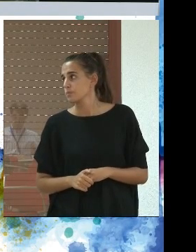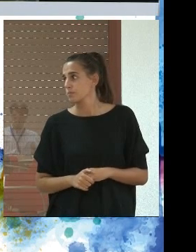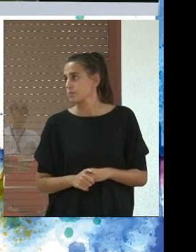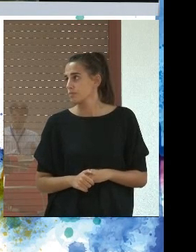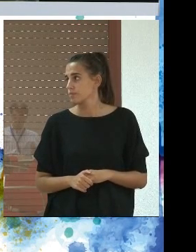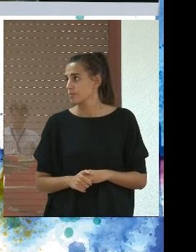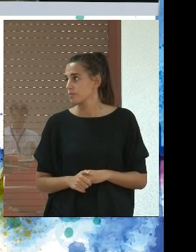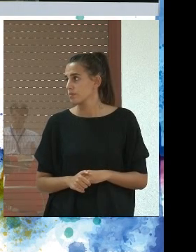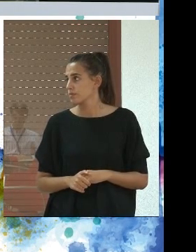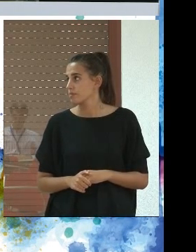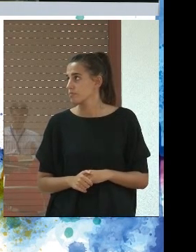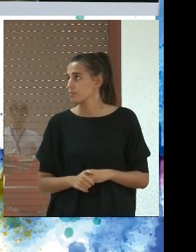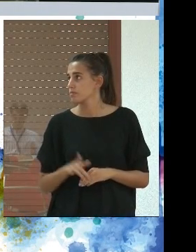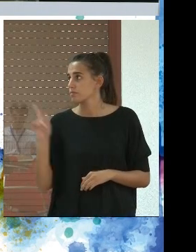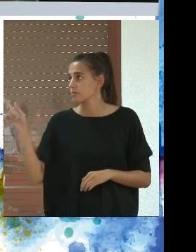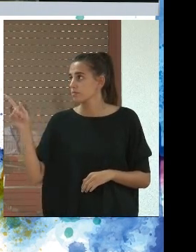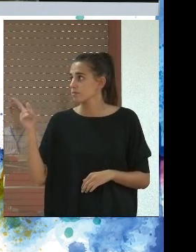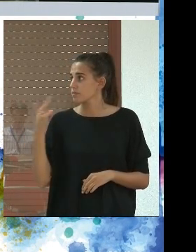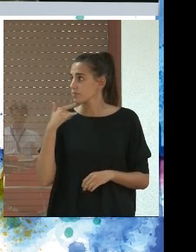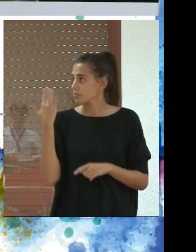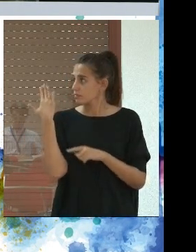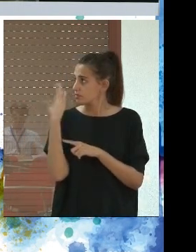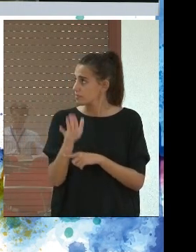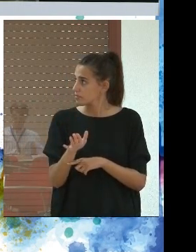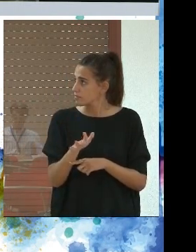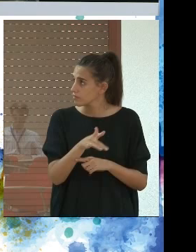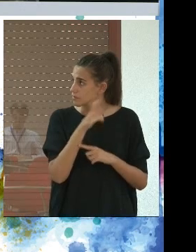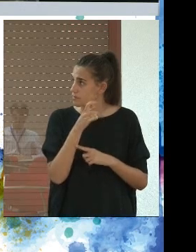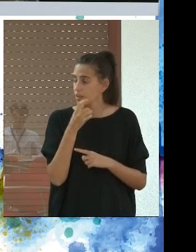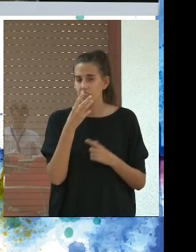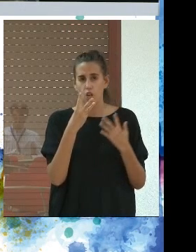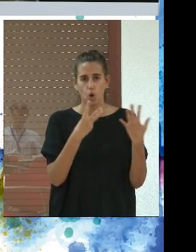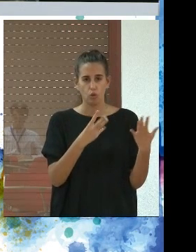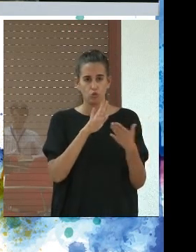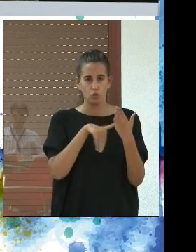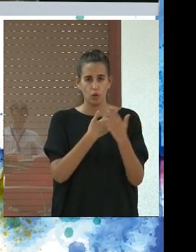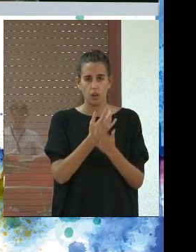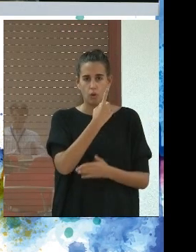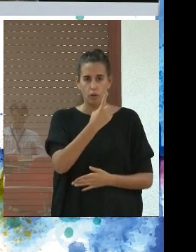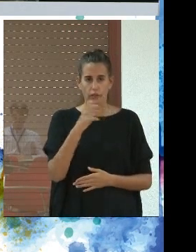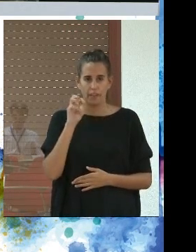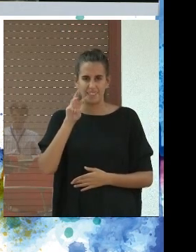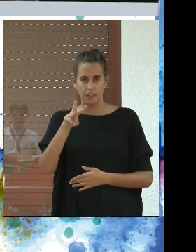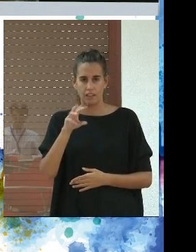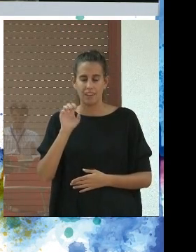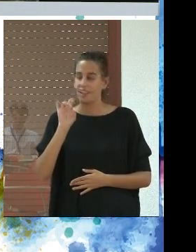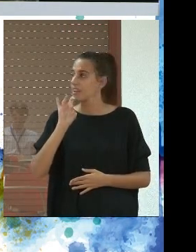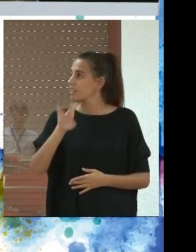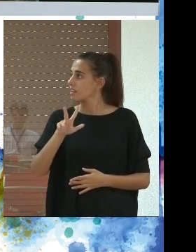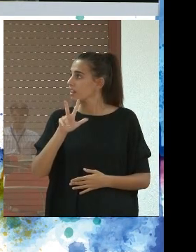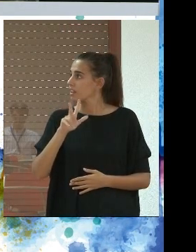sensors, and all of his potential is incorporated on the wheelchair. And these are the frequencies that we've used on these